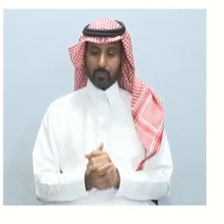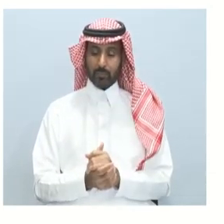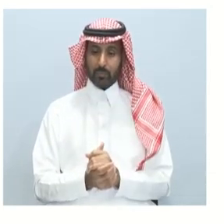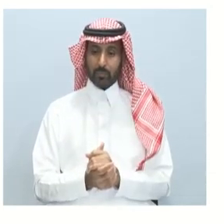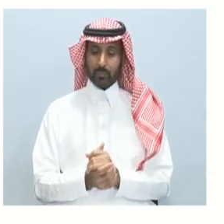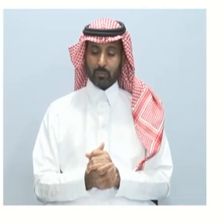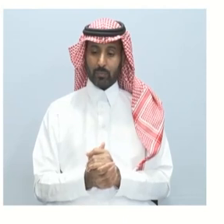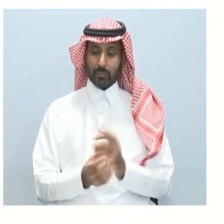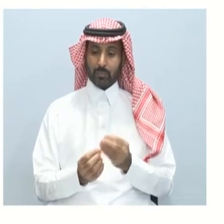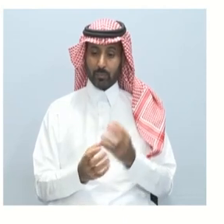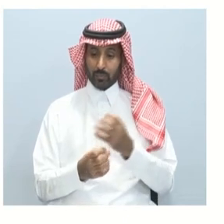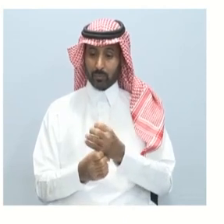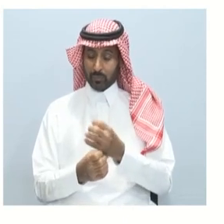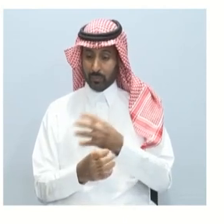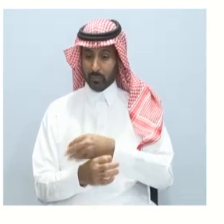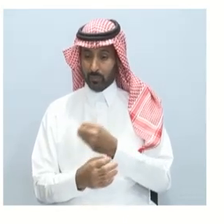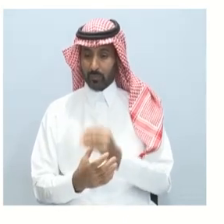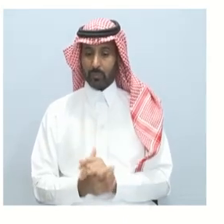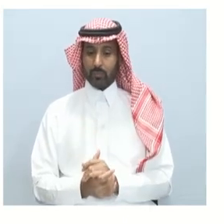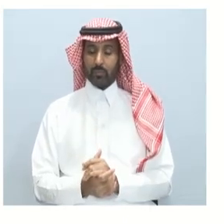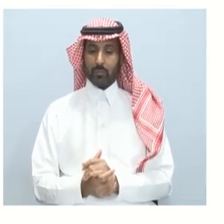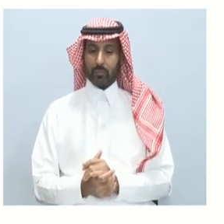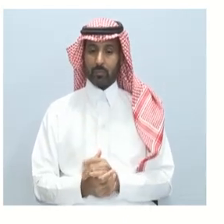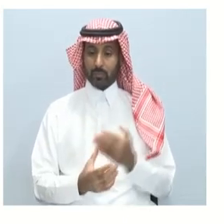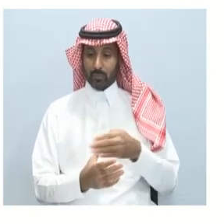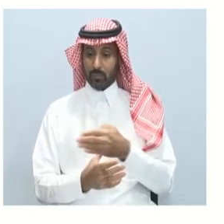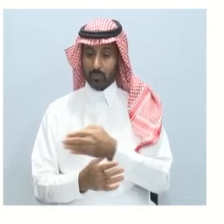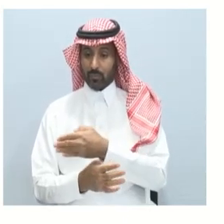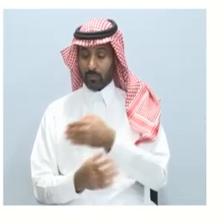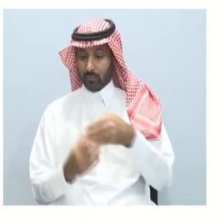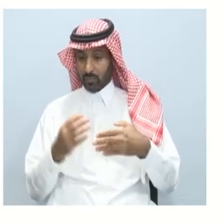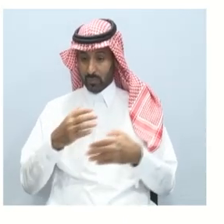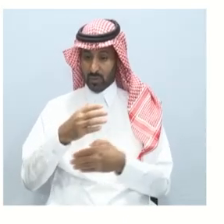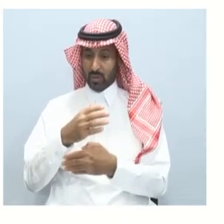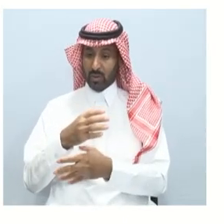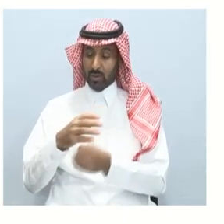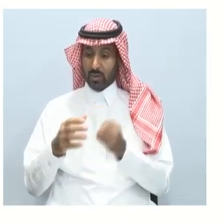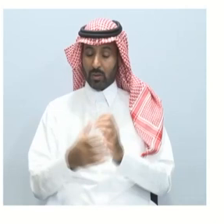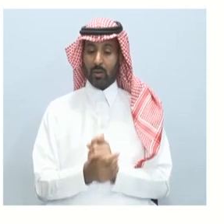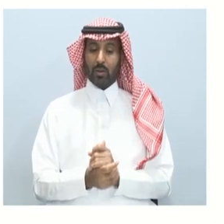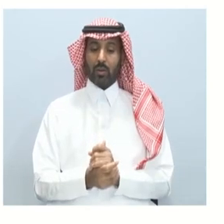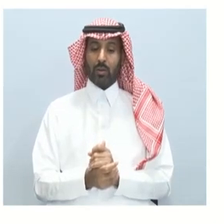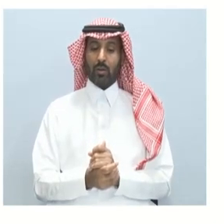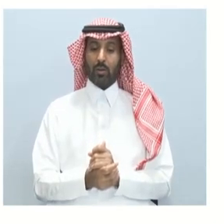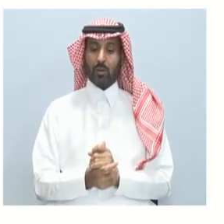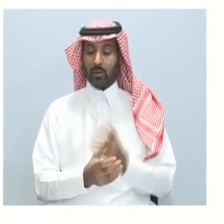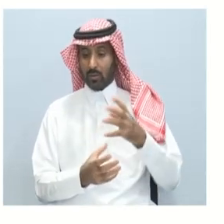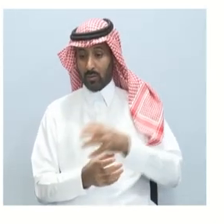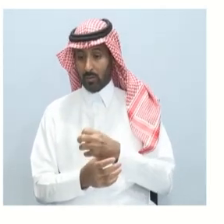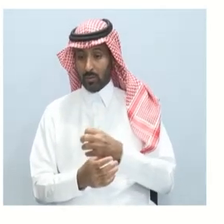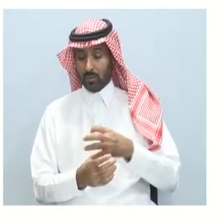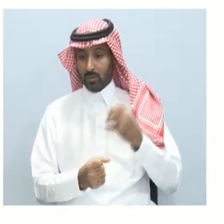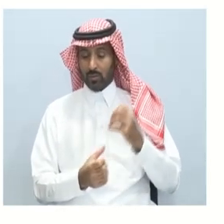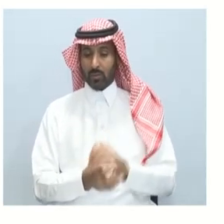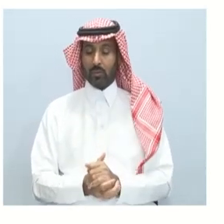colored clownfish attracts predators. When the clownfish swims under the anemone's tentacles to safety, if the predator follows,